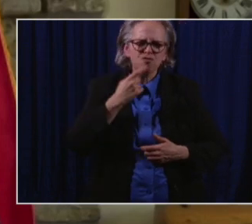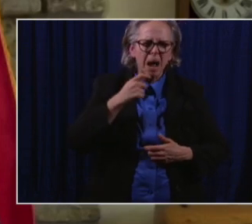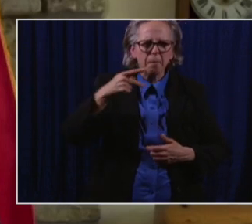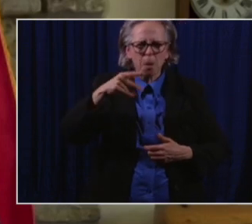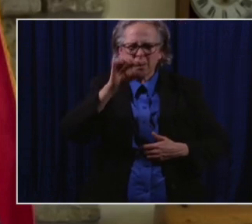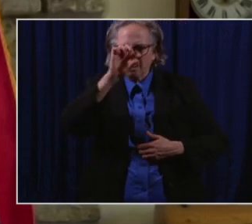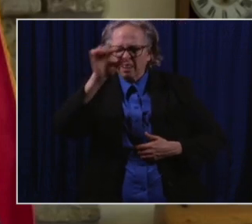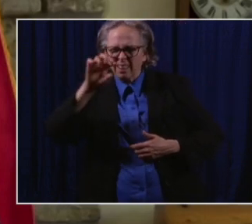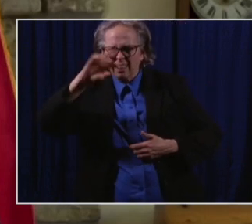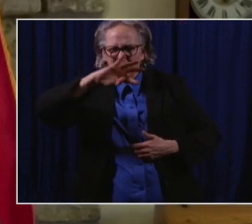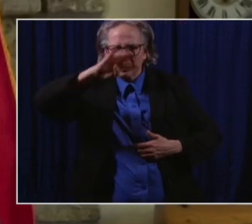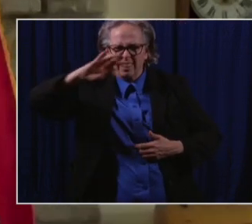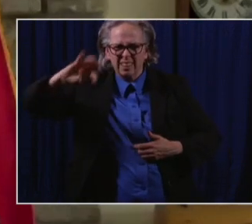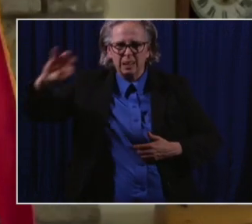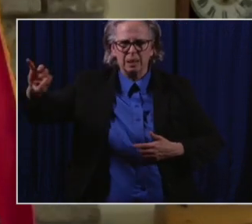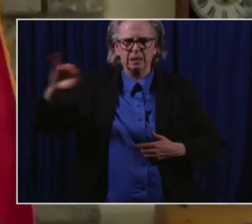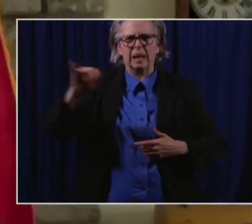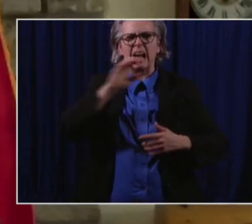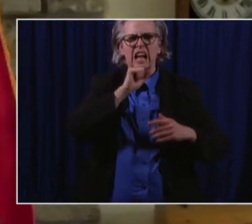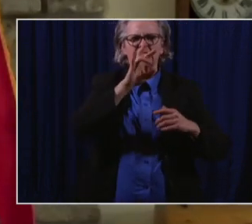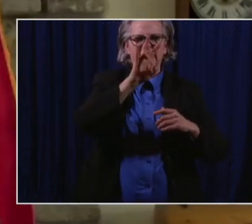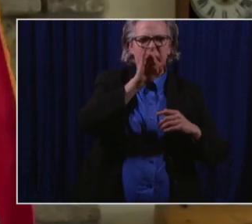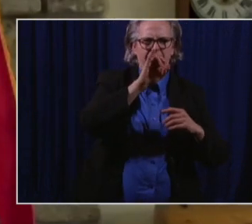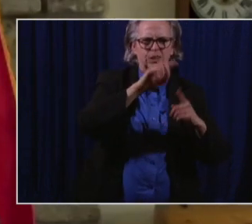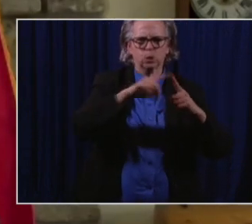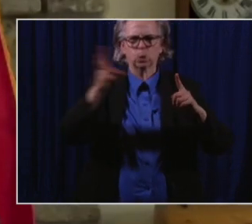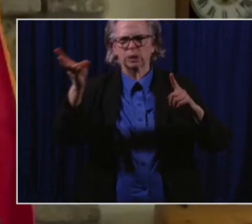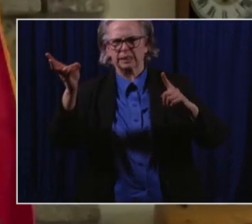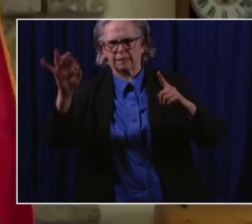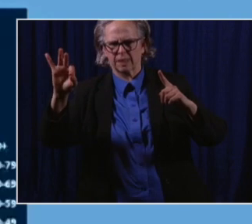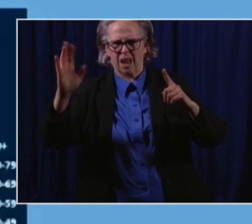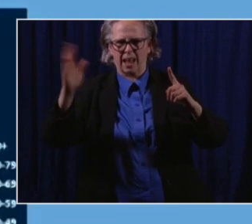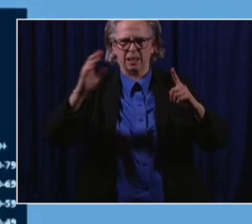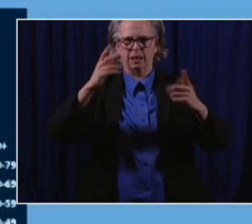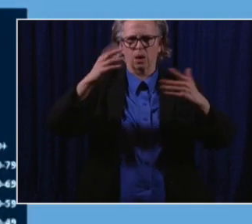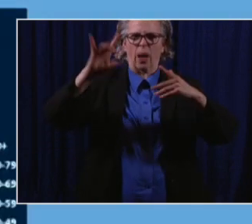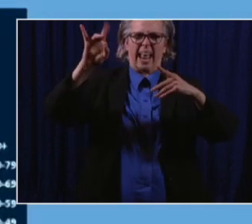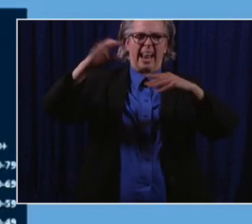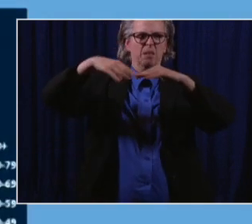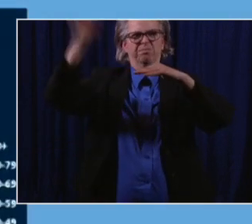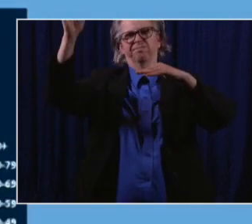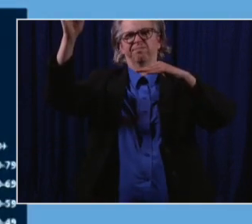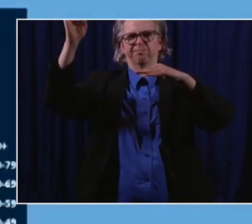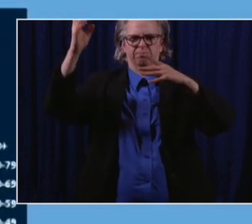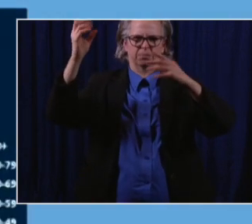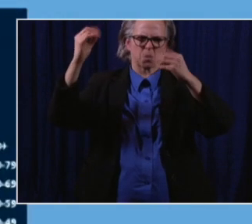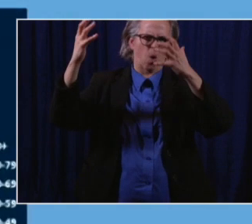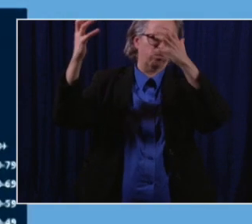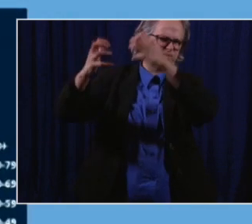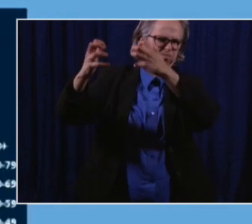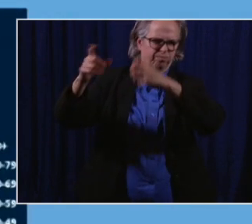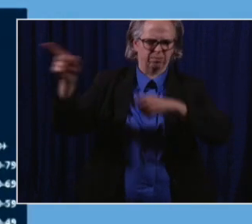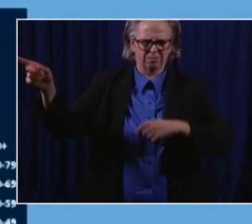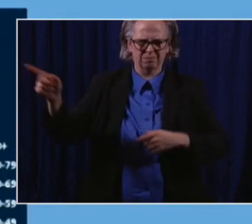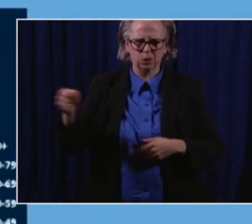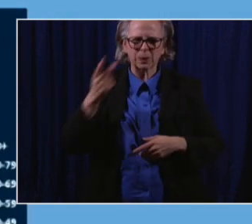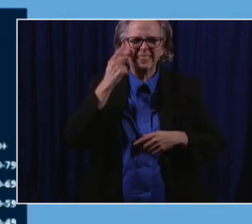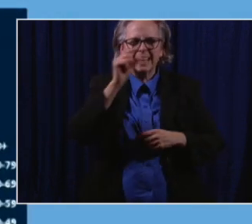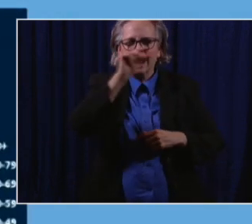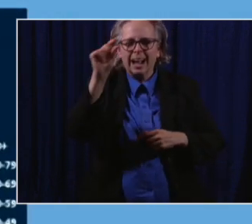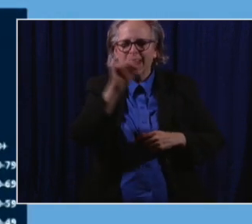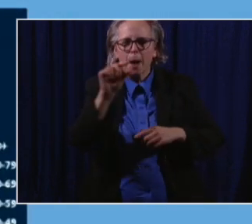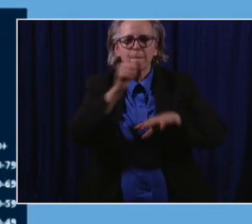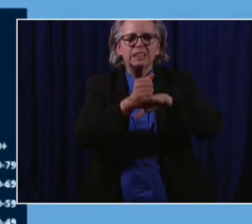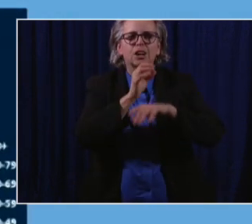be 70 to 79. This would be 80 plus. So you can look at these colors. And these are the two interesting. They're